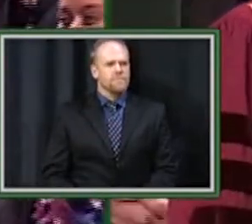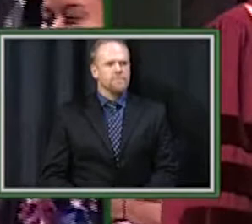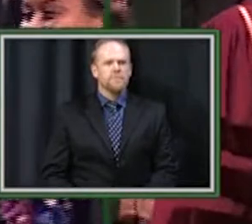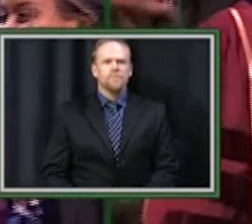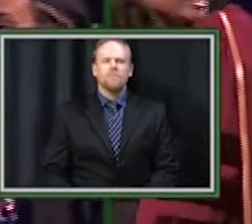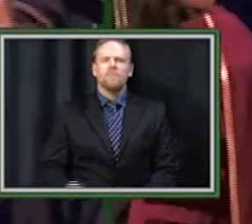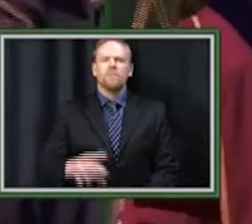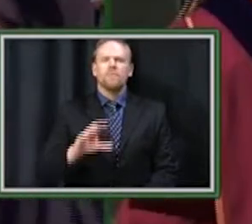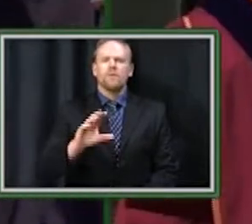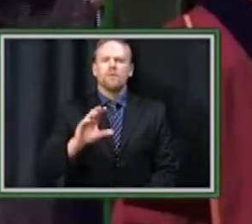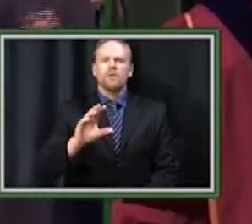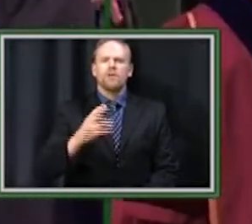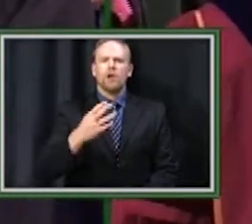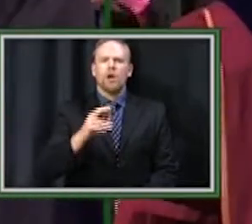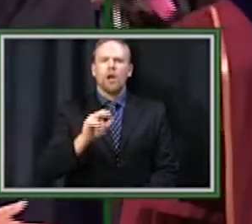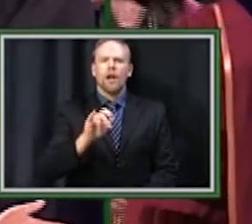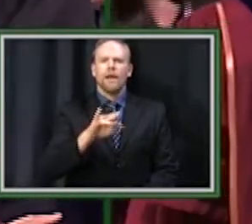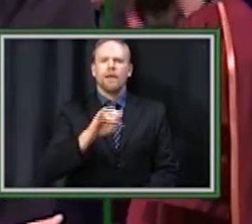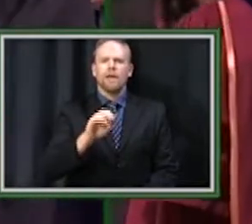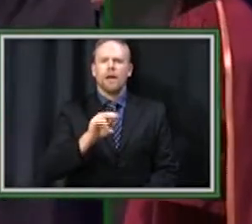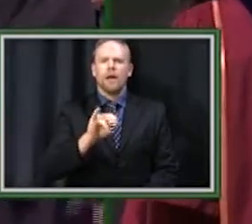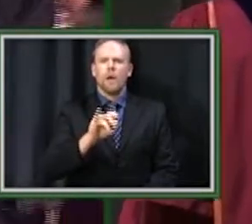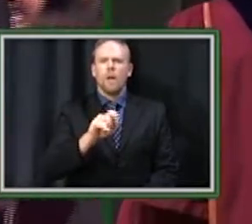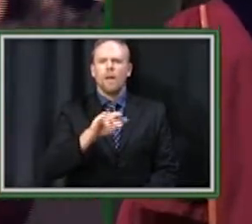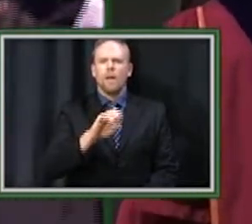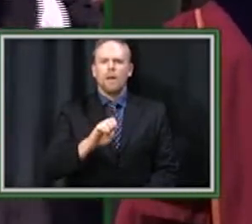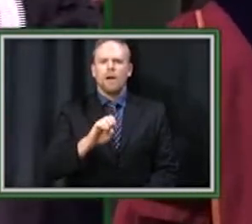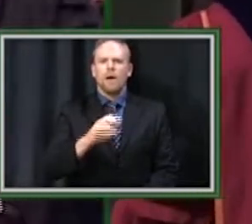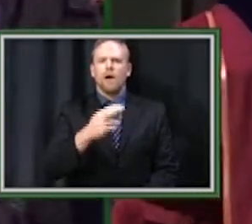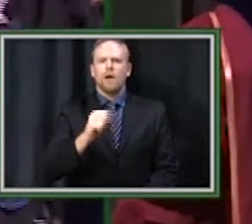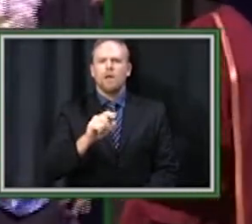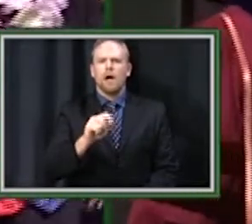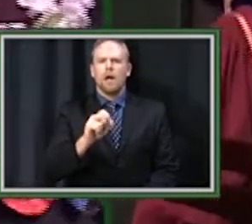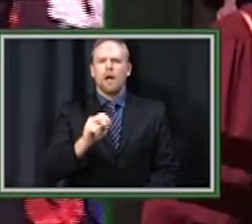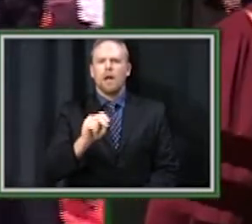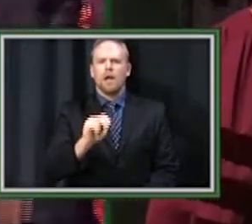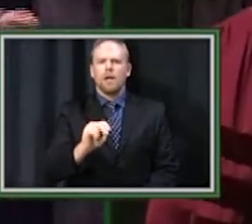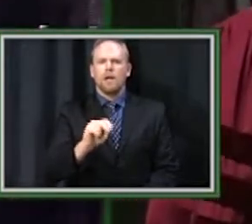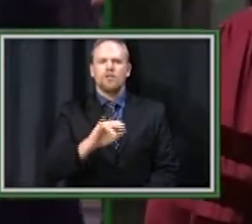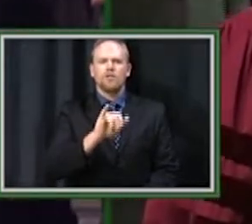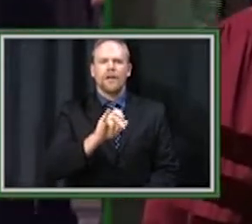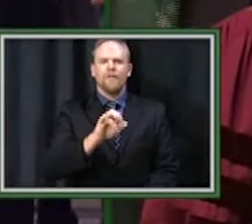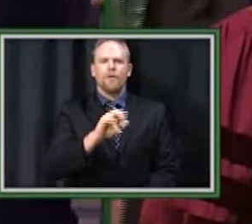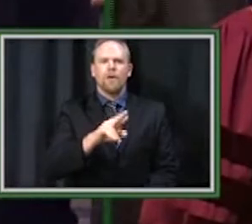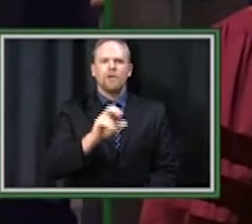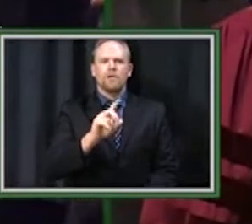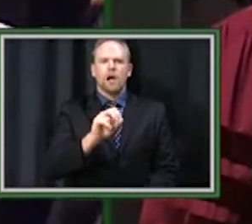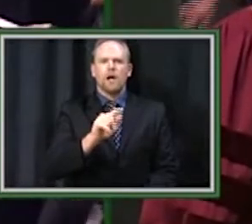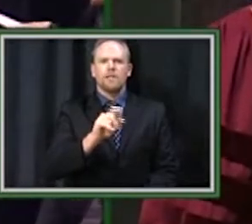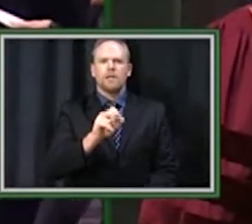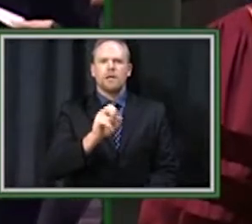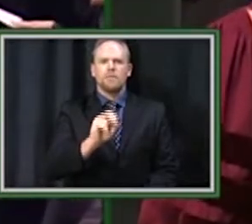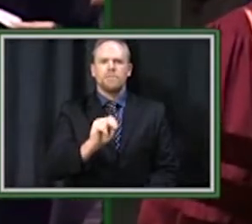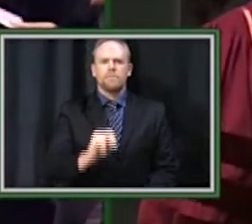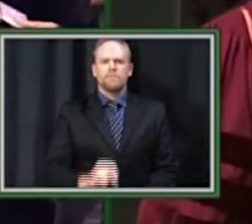Shirley Nicole Panugaling. Jennifer Dotson.